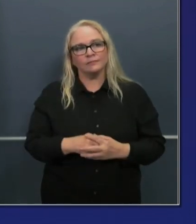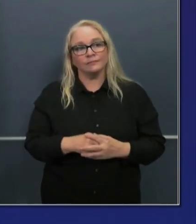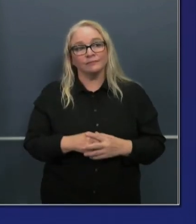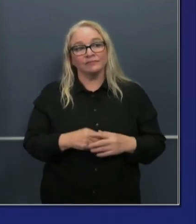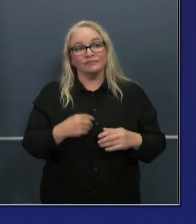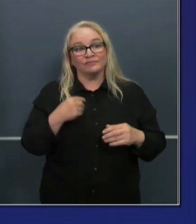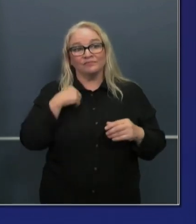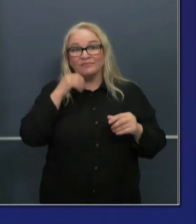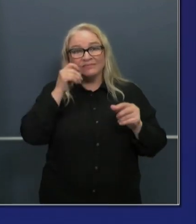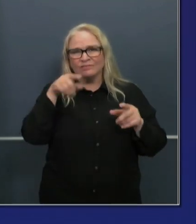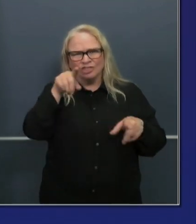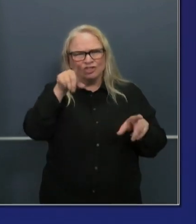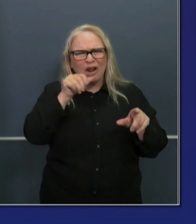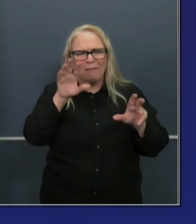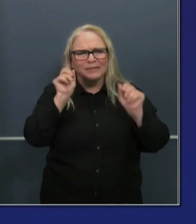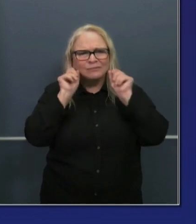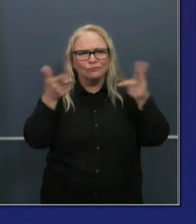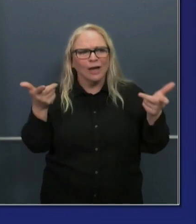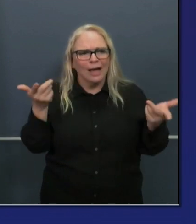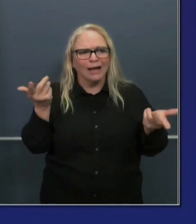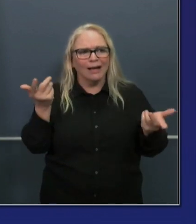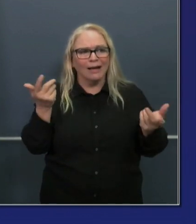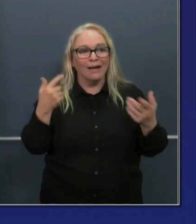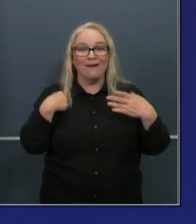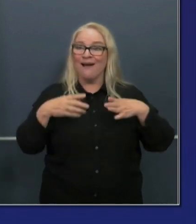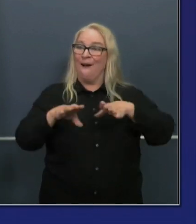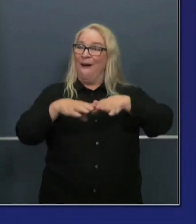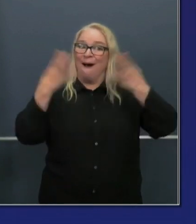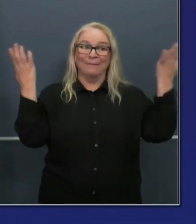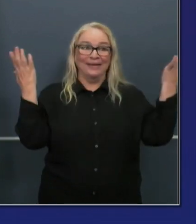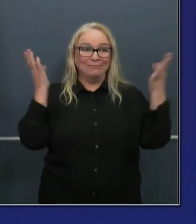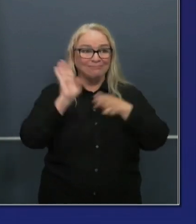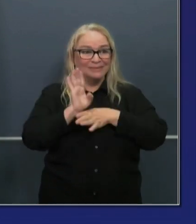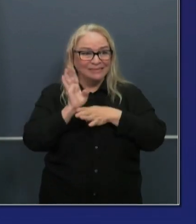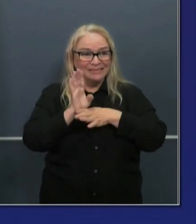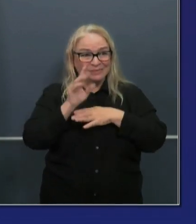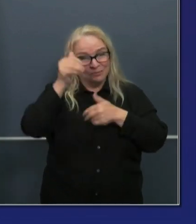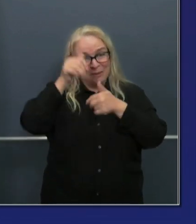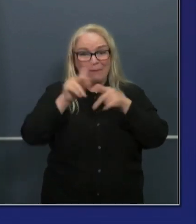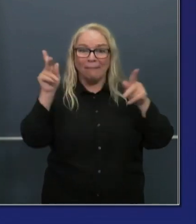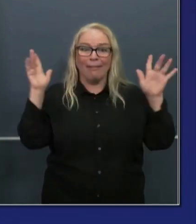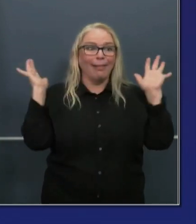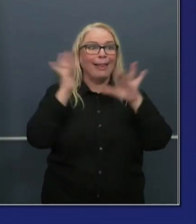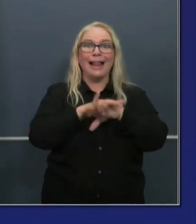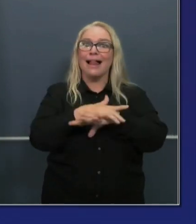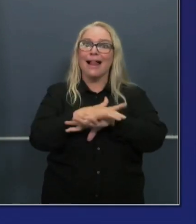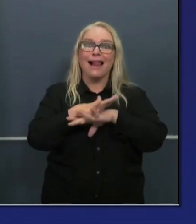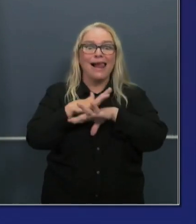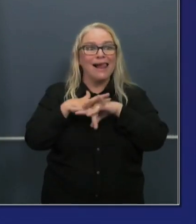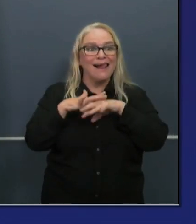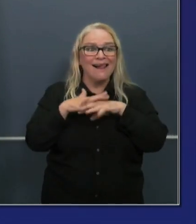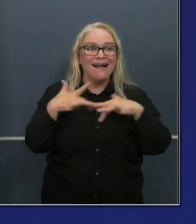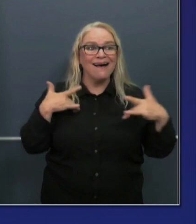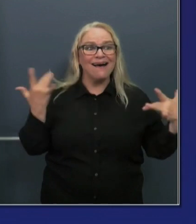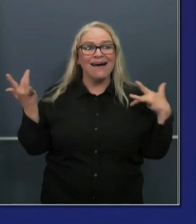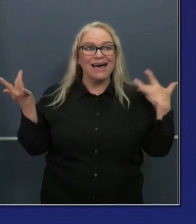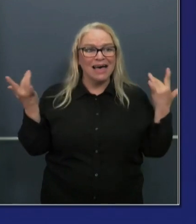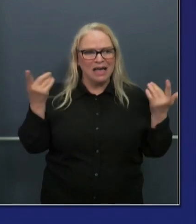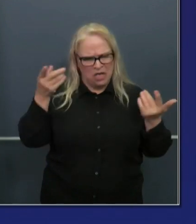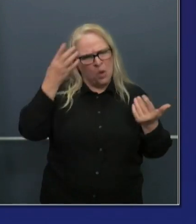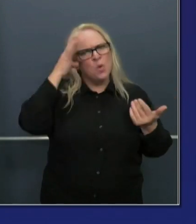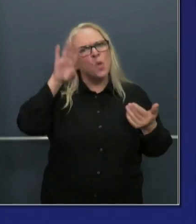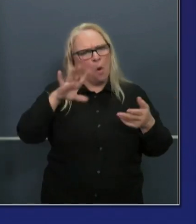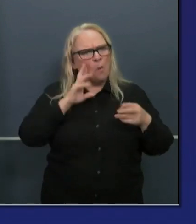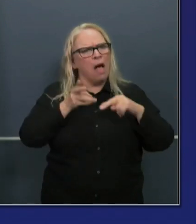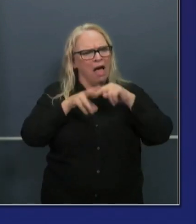of us. As we reopen our economy, as more people mix, we're going to see an increase in spread. This was anticipated the